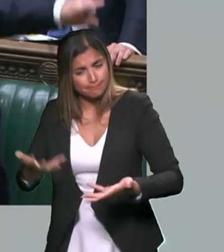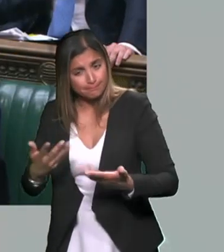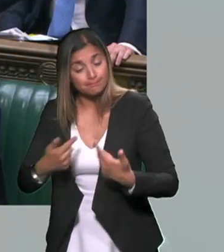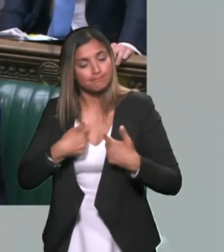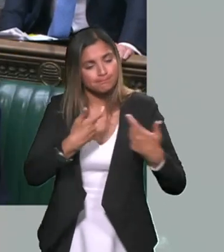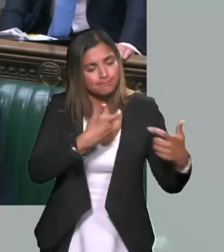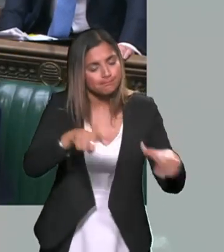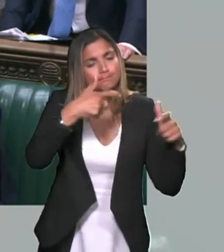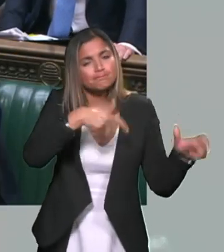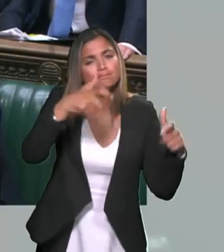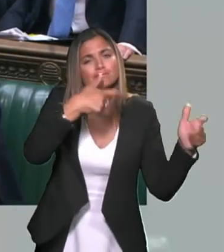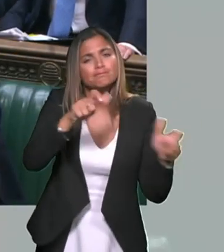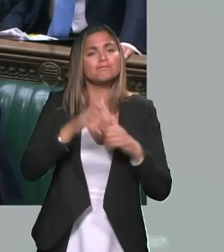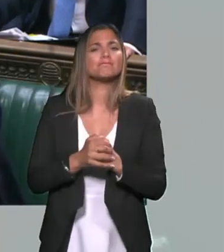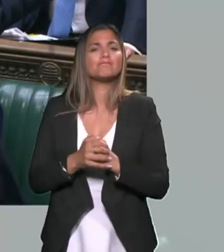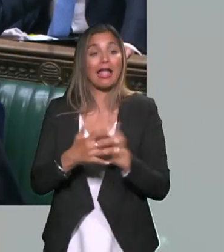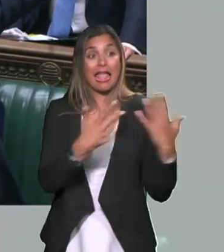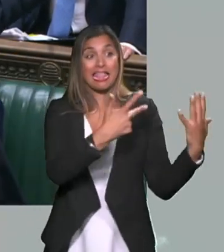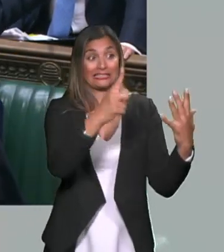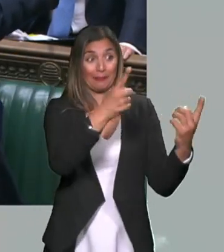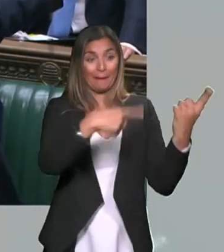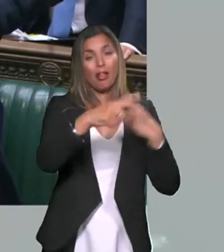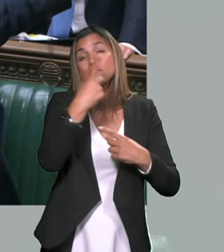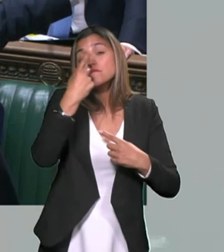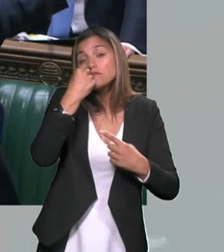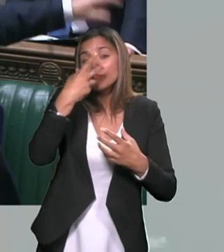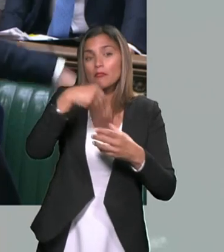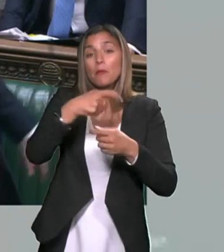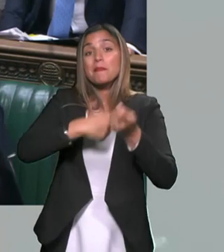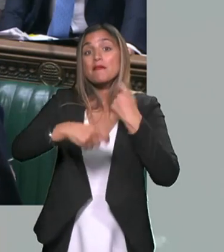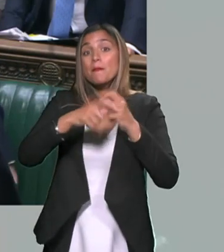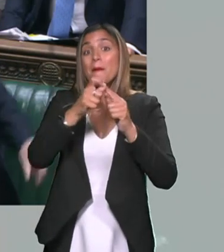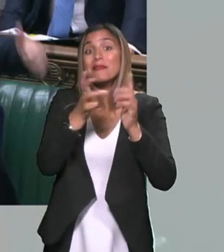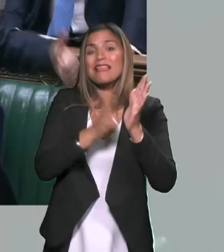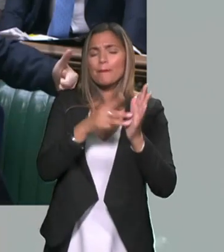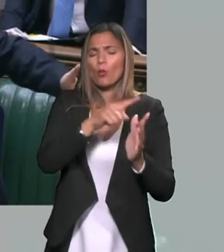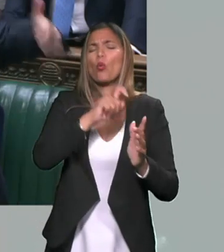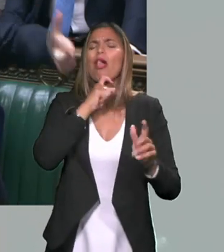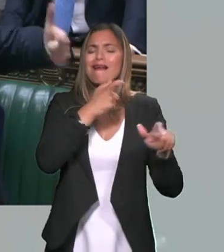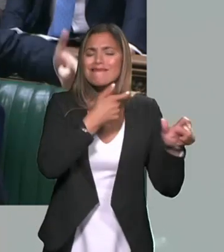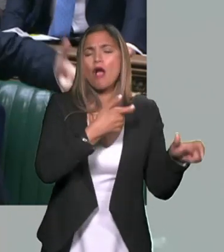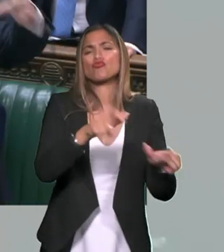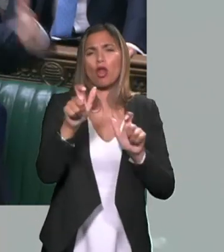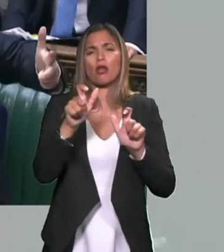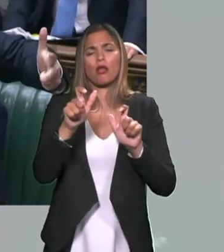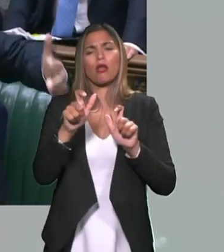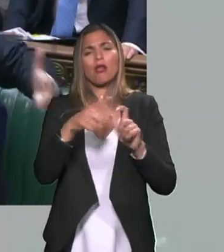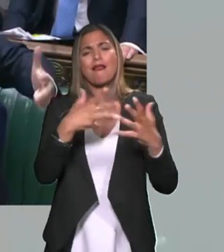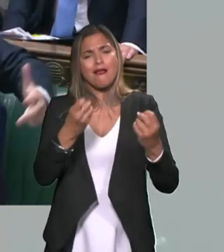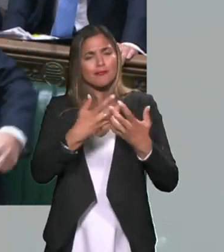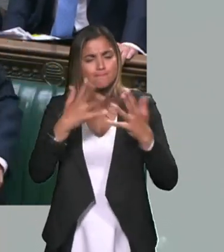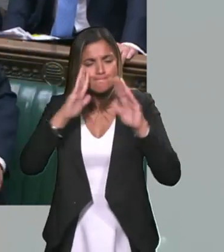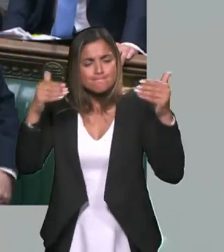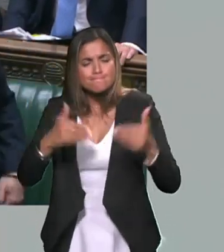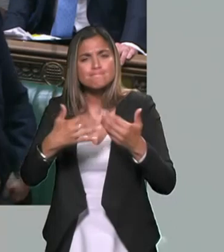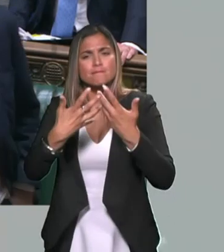continuing, and every one of the 8 candidates will continue, with the biggest ever programme of infrastructure, skills and technology